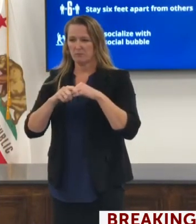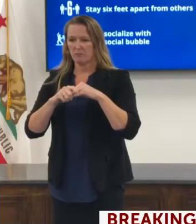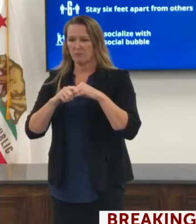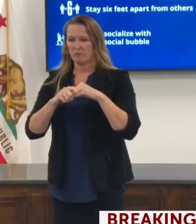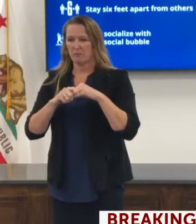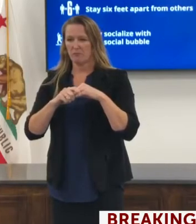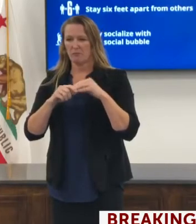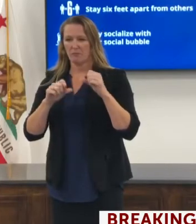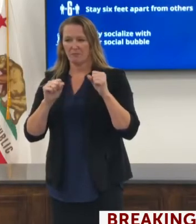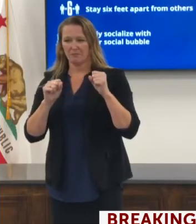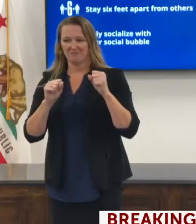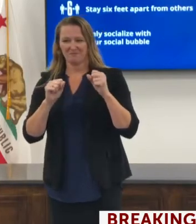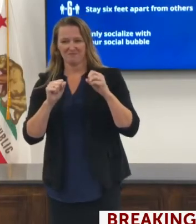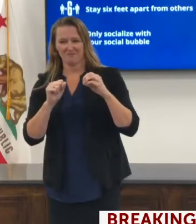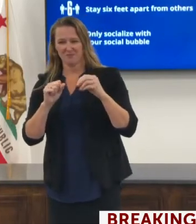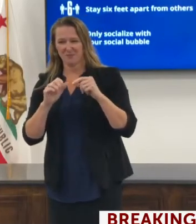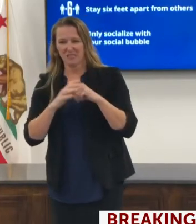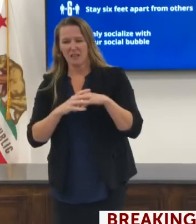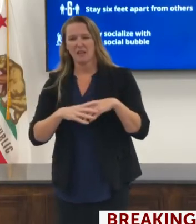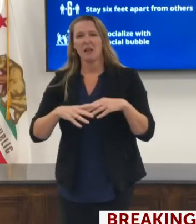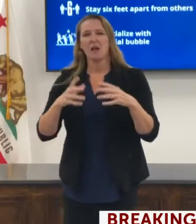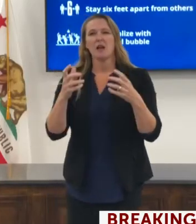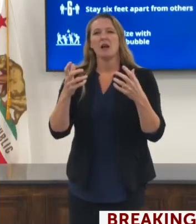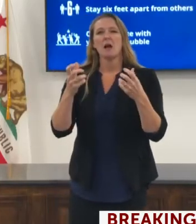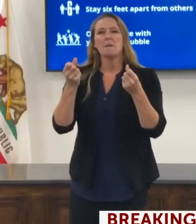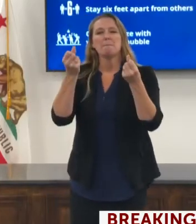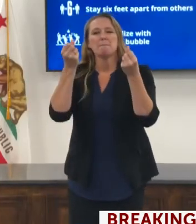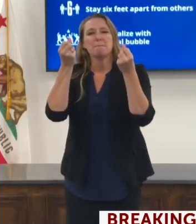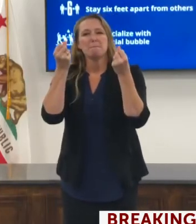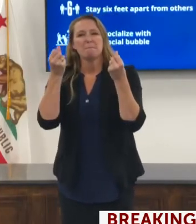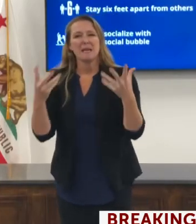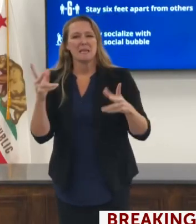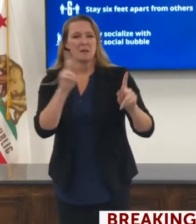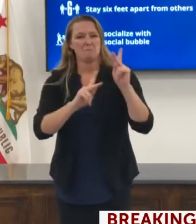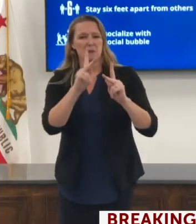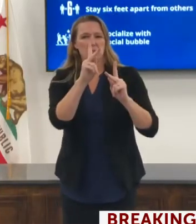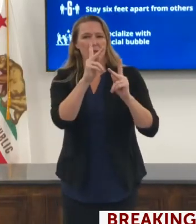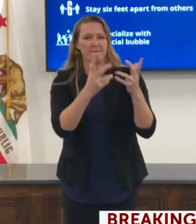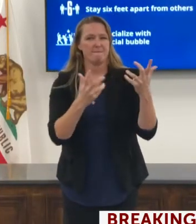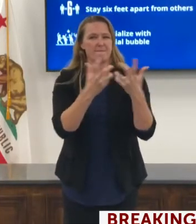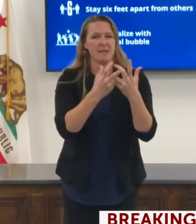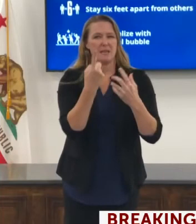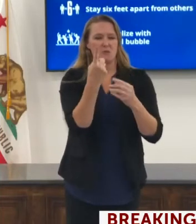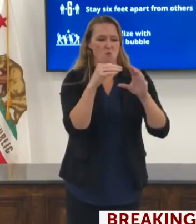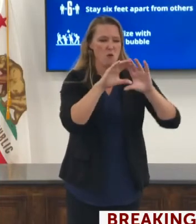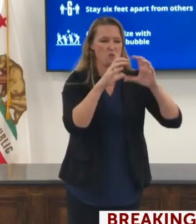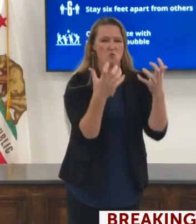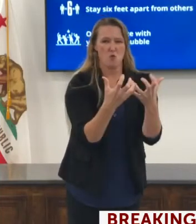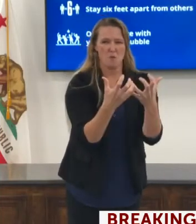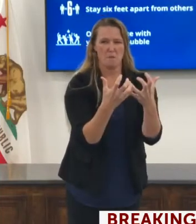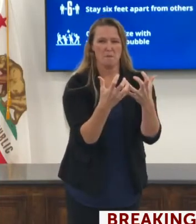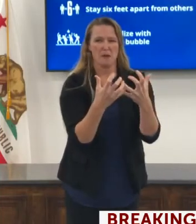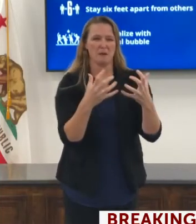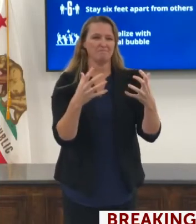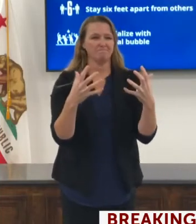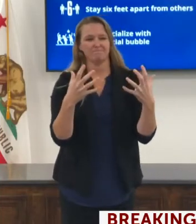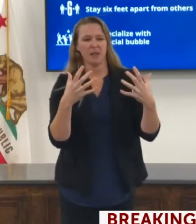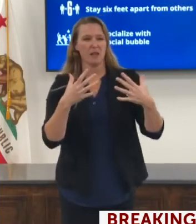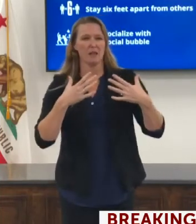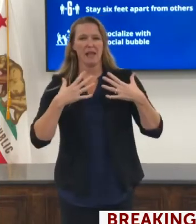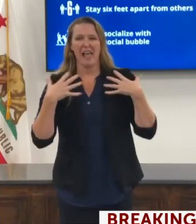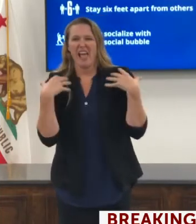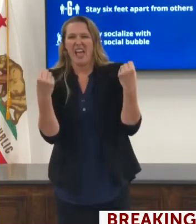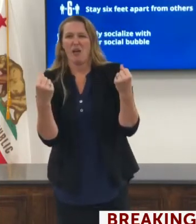likelihood for lesser health outcomes because of a variety of characteristics about that place, be